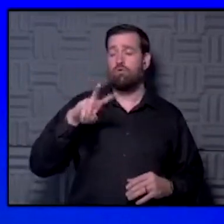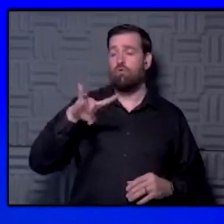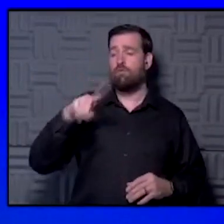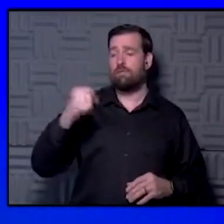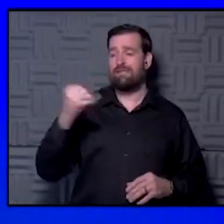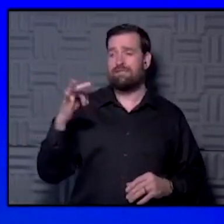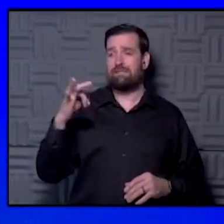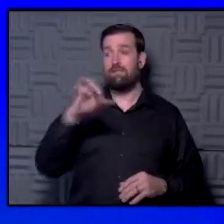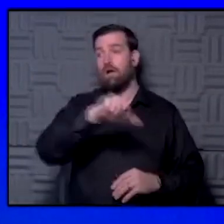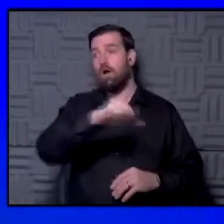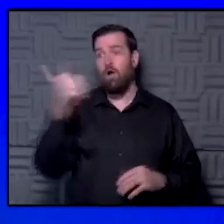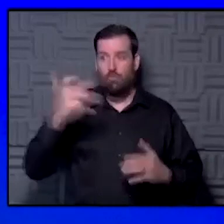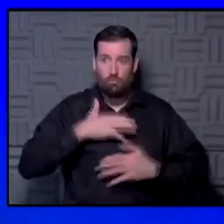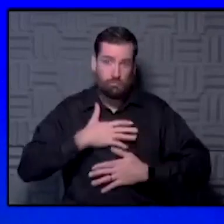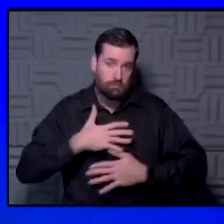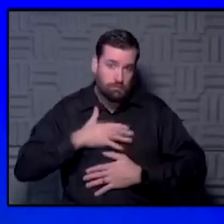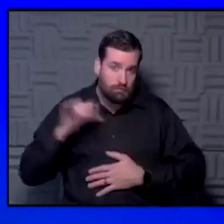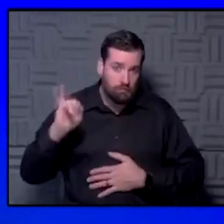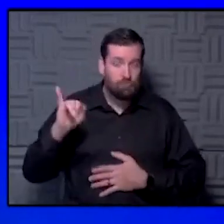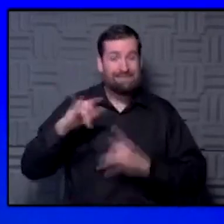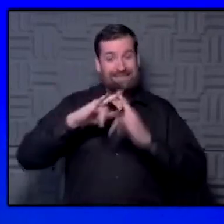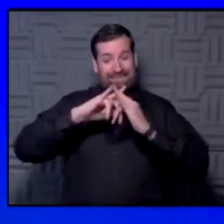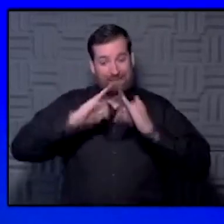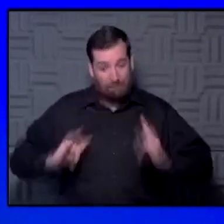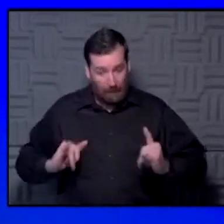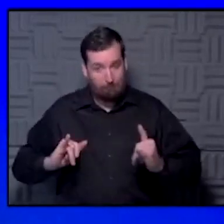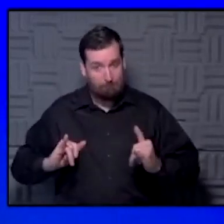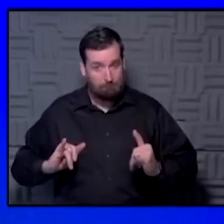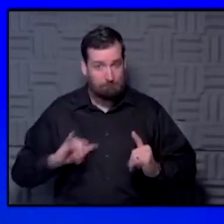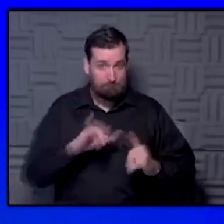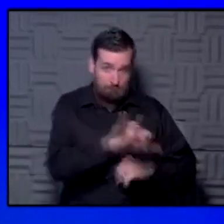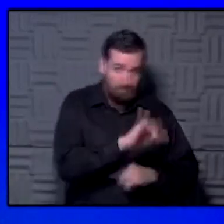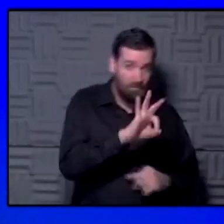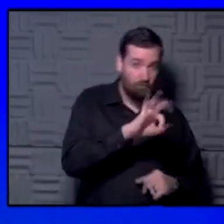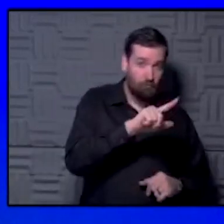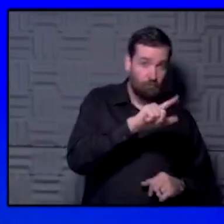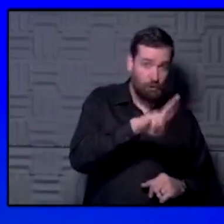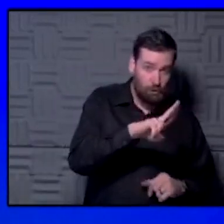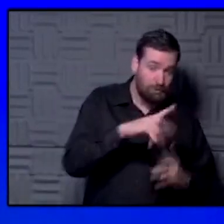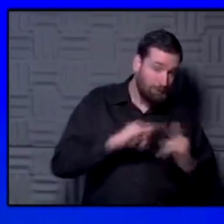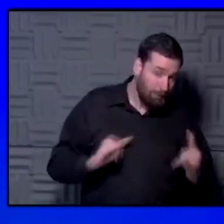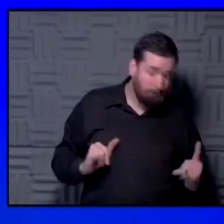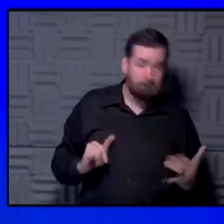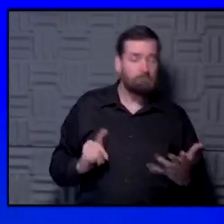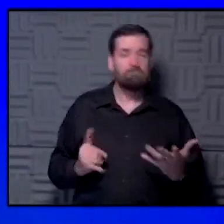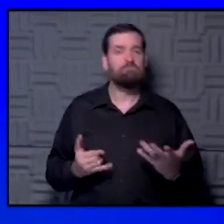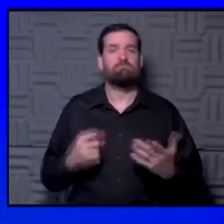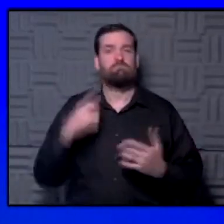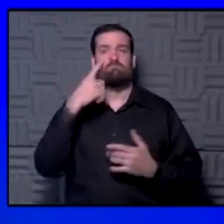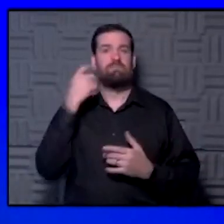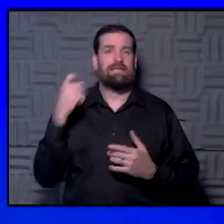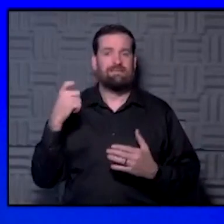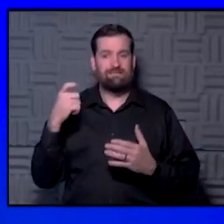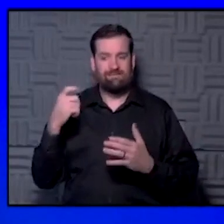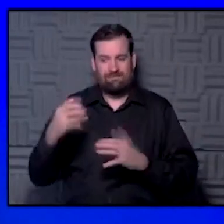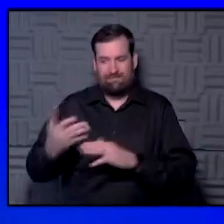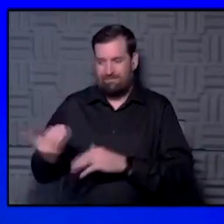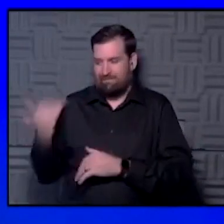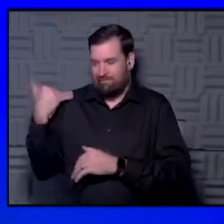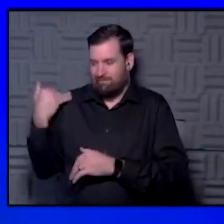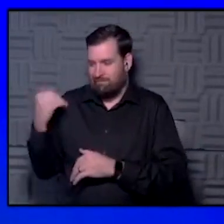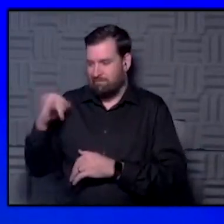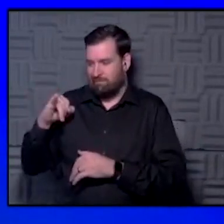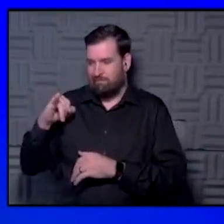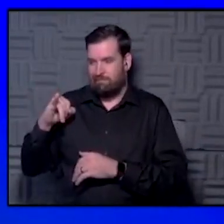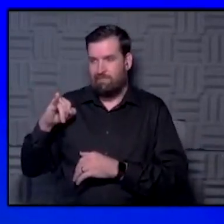other respiratory viral infections or co-infection, including flu, because the influenza season was ending kind of when the COVID